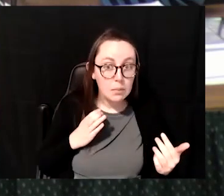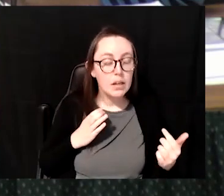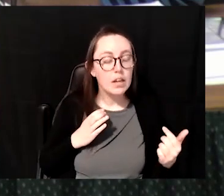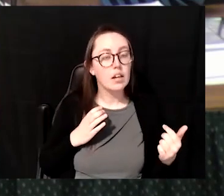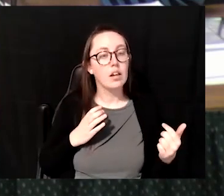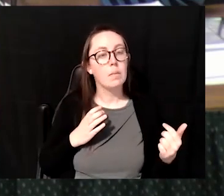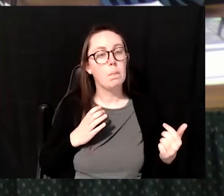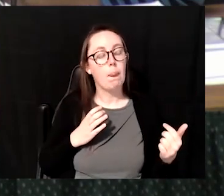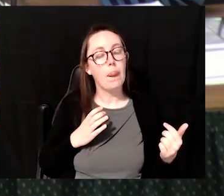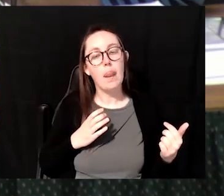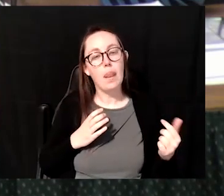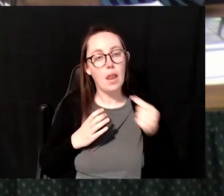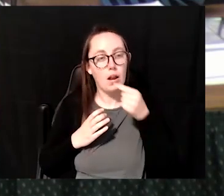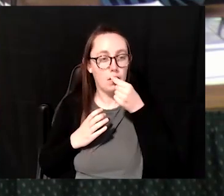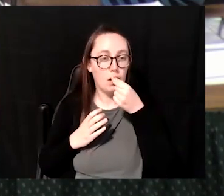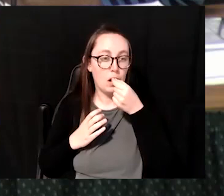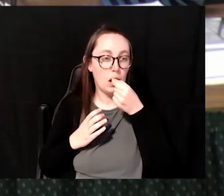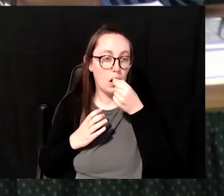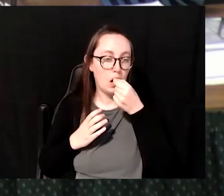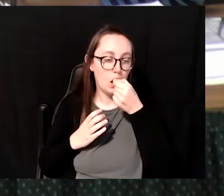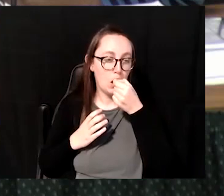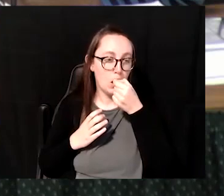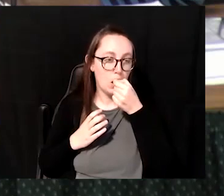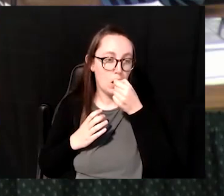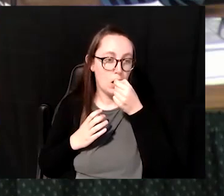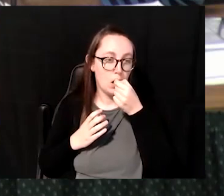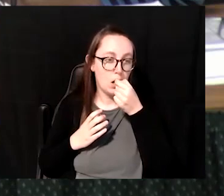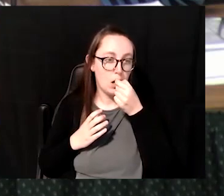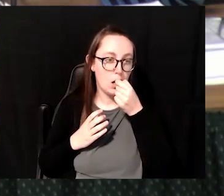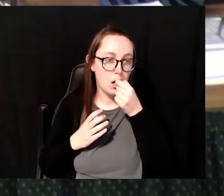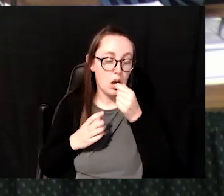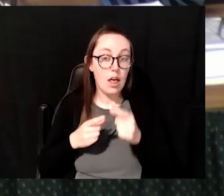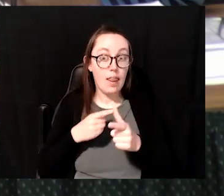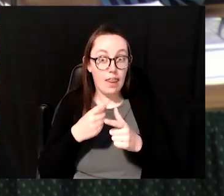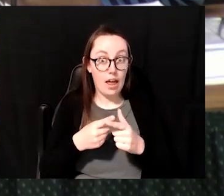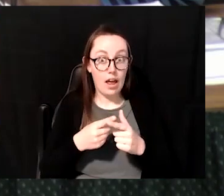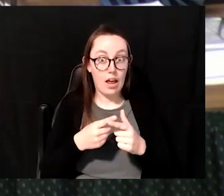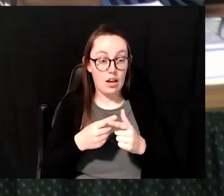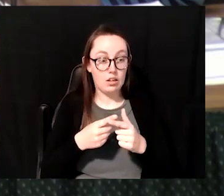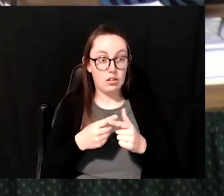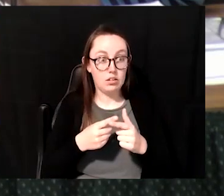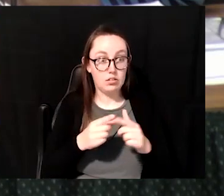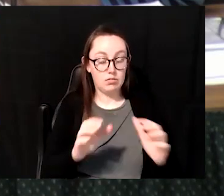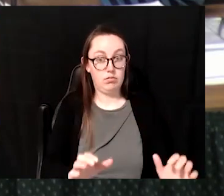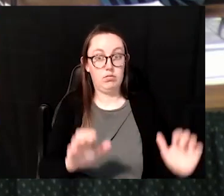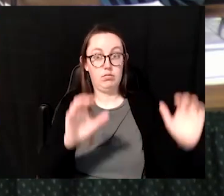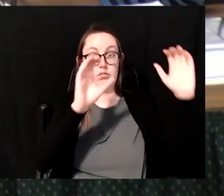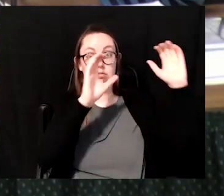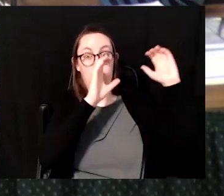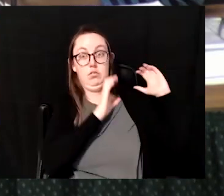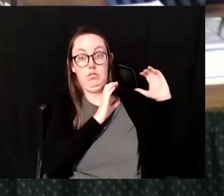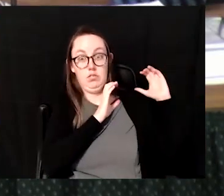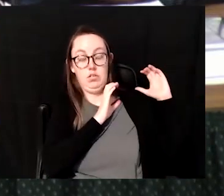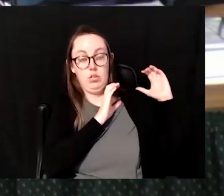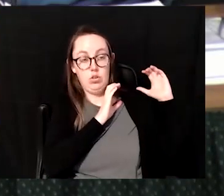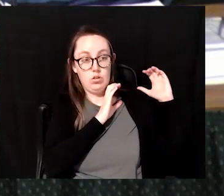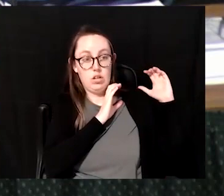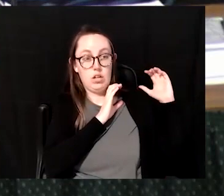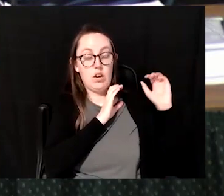thanked and disbanded then it was really incumbent upon us to take all of these how many were there 41